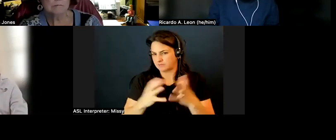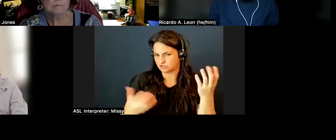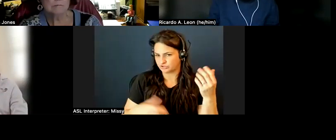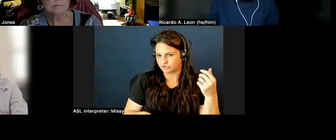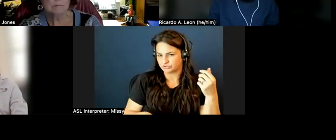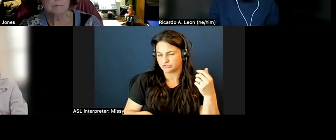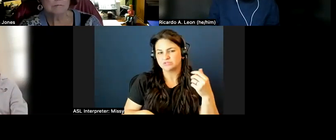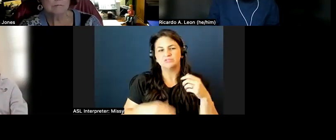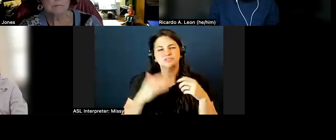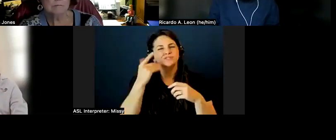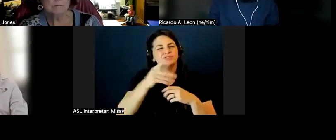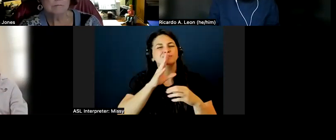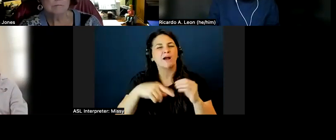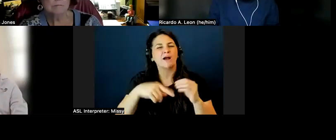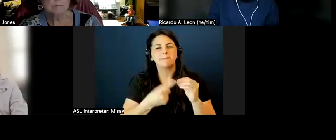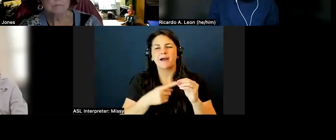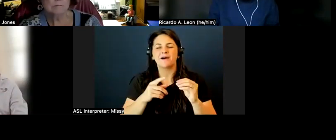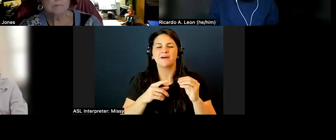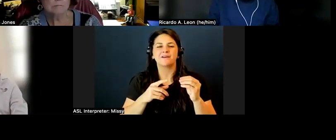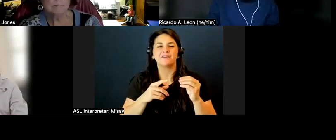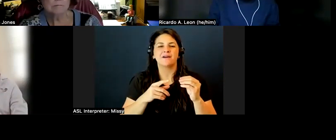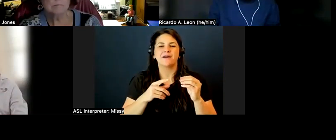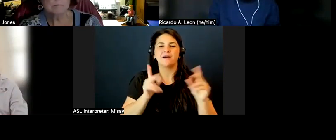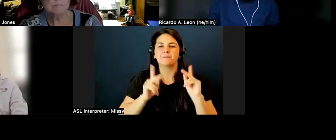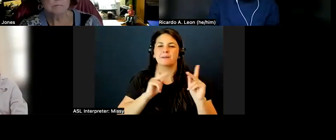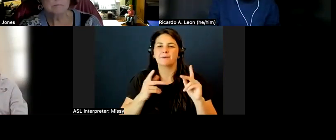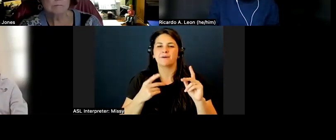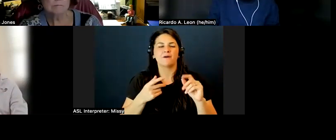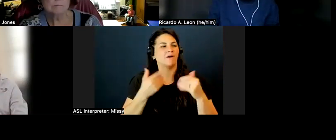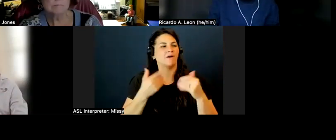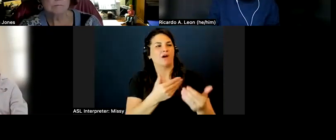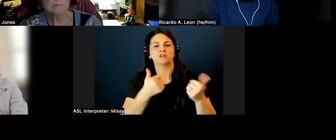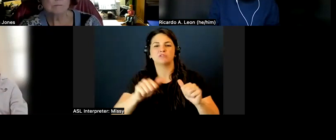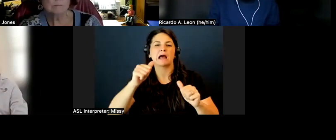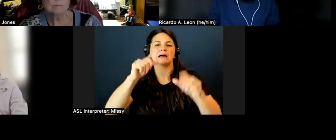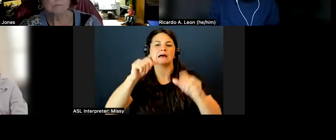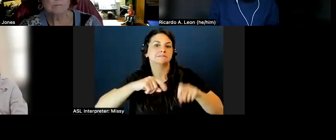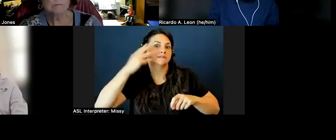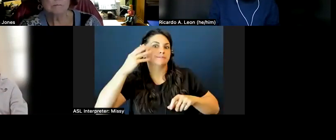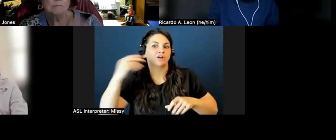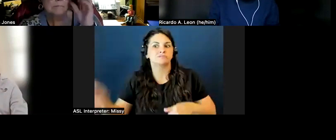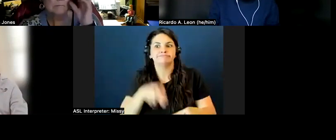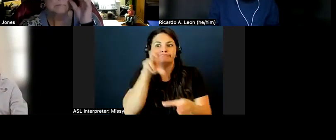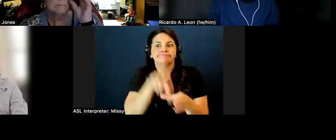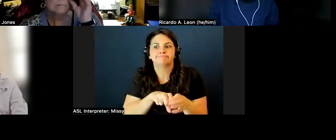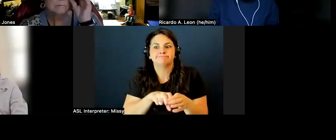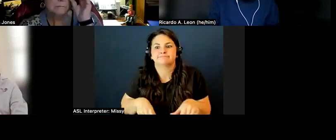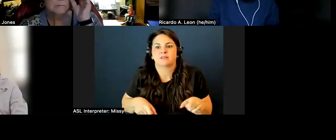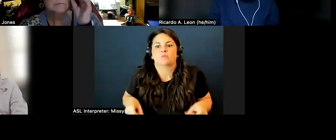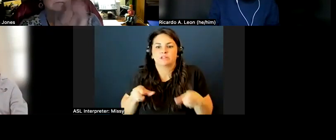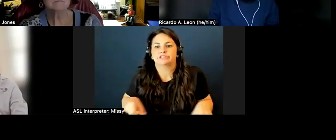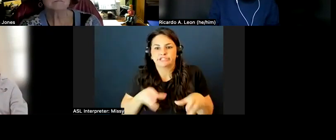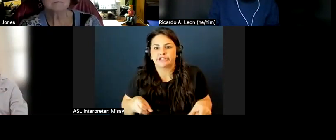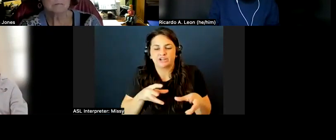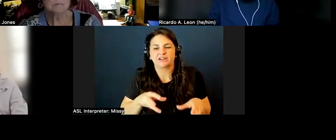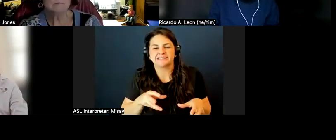in a wheelchair and the drawbacks of that. And I agree totally with Robin that pairing people with